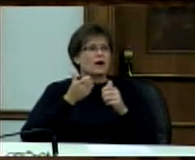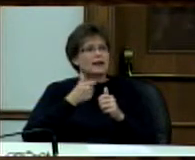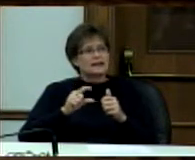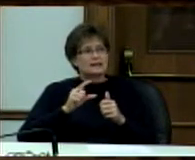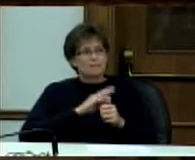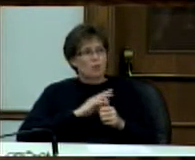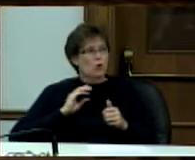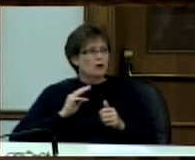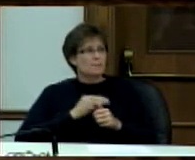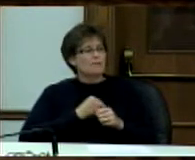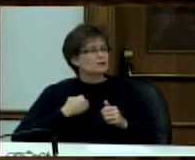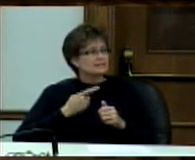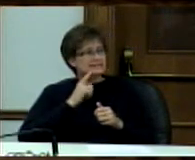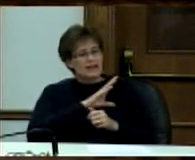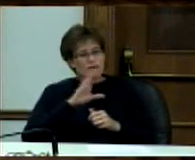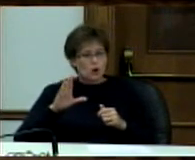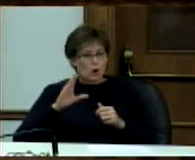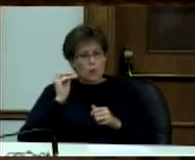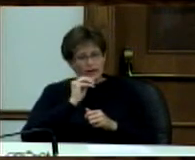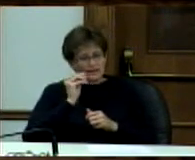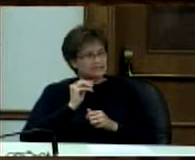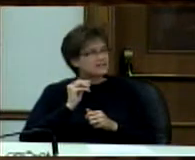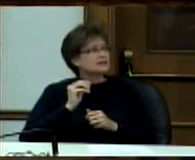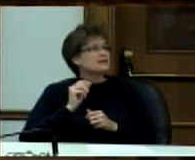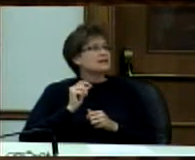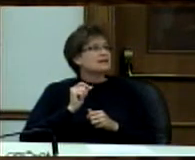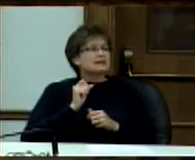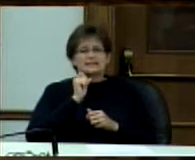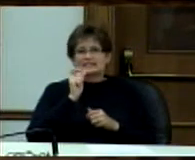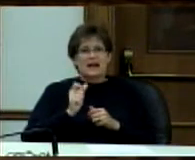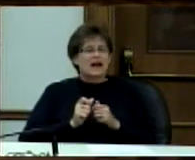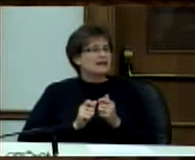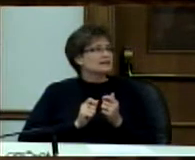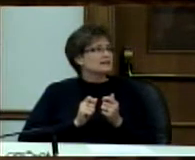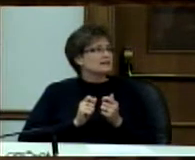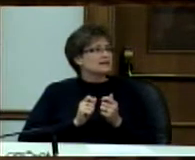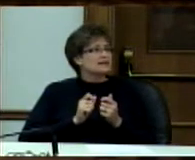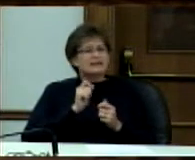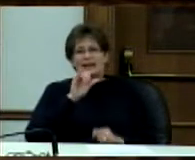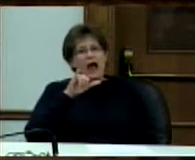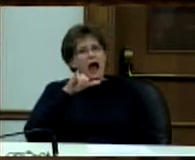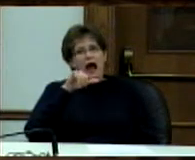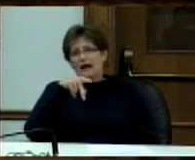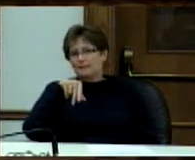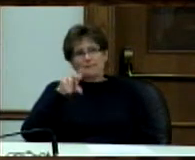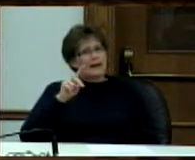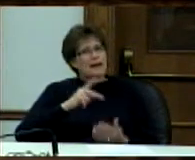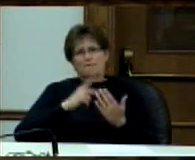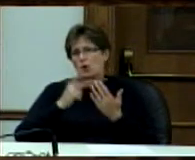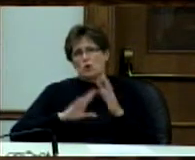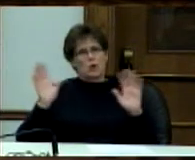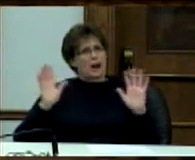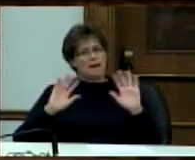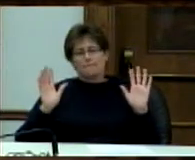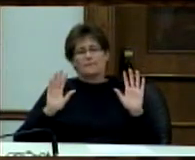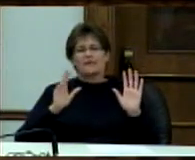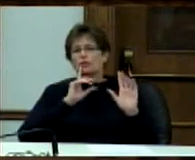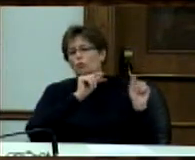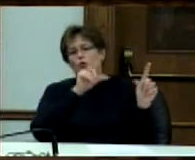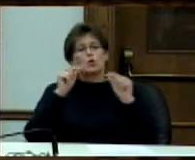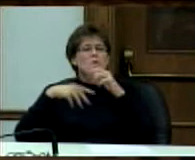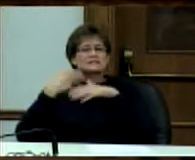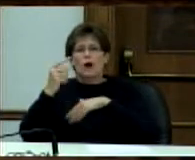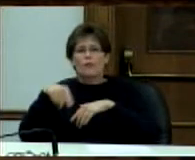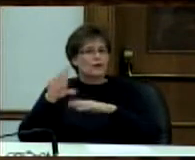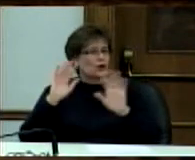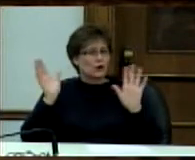welcome any board members to state their opinions on this, is this is not in specific to something like an iPad program. I think that's something that's out there.